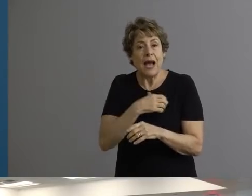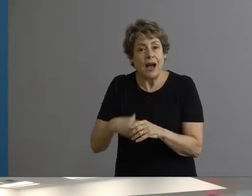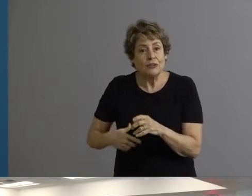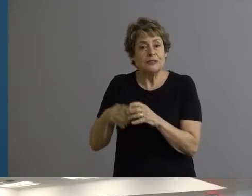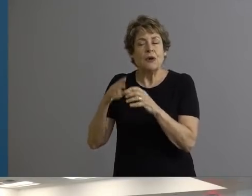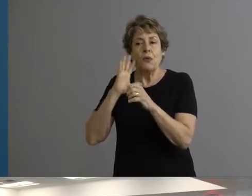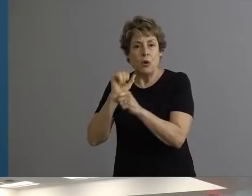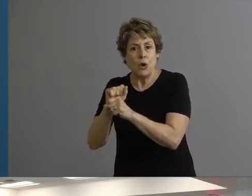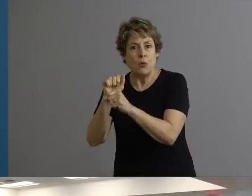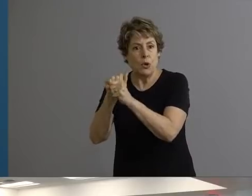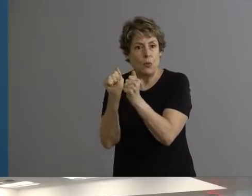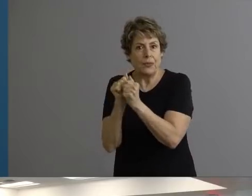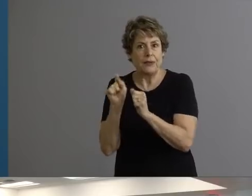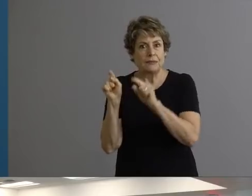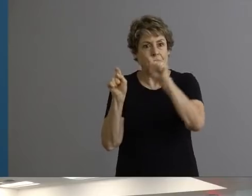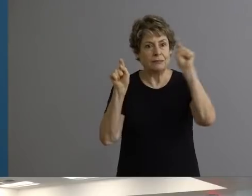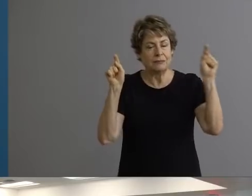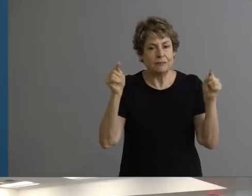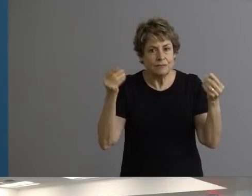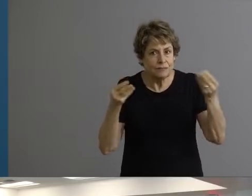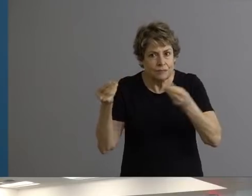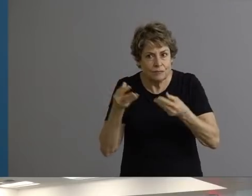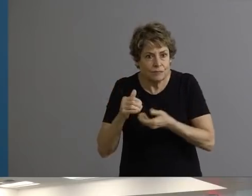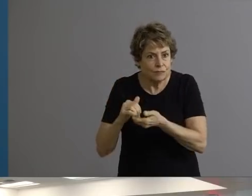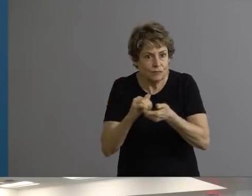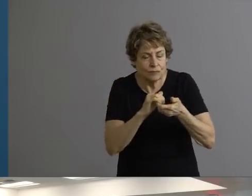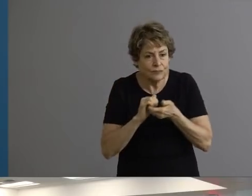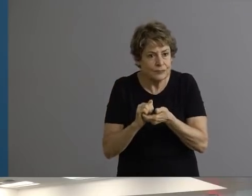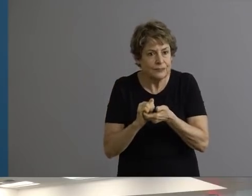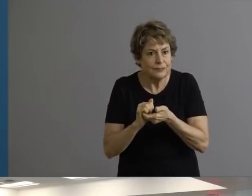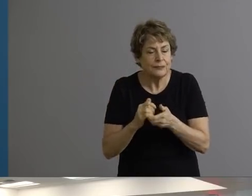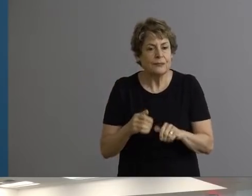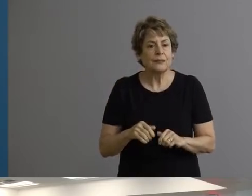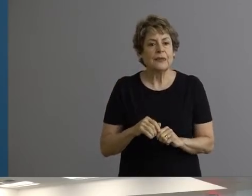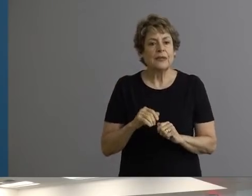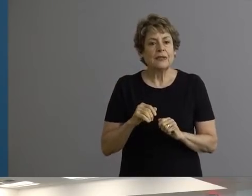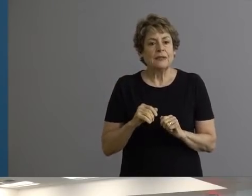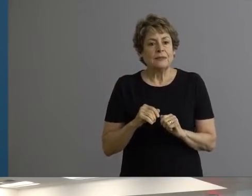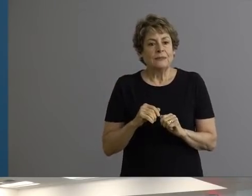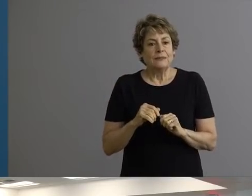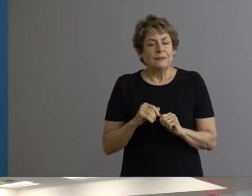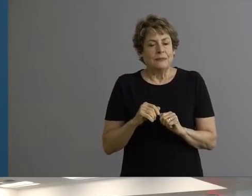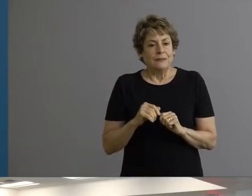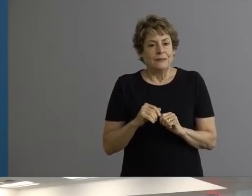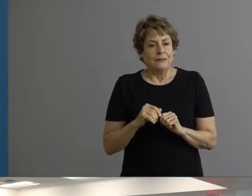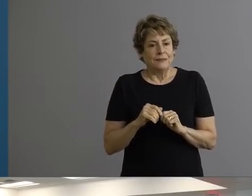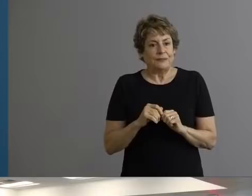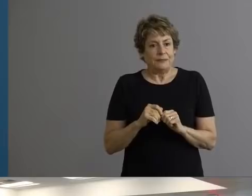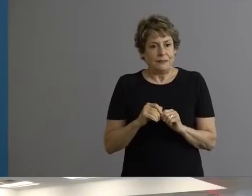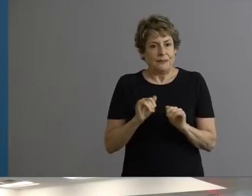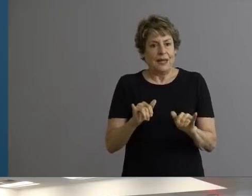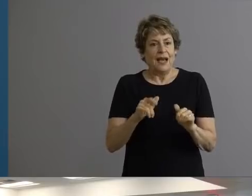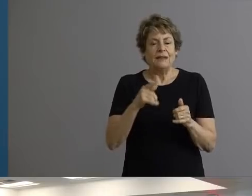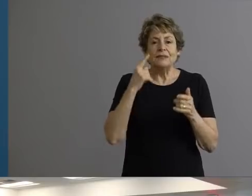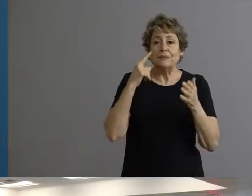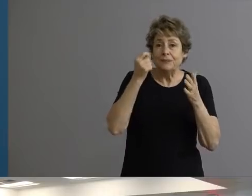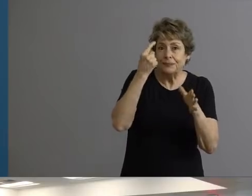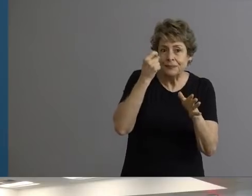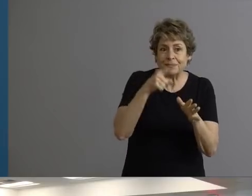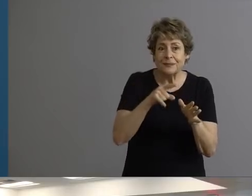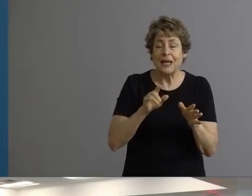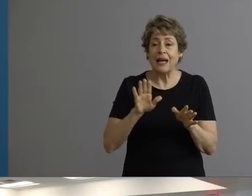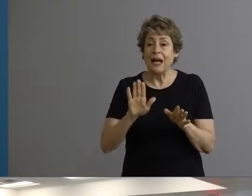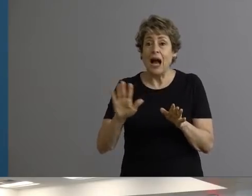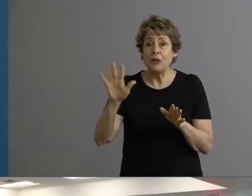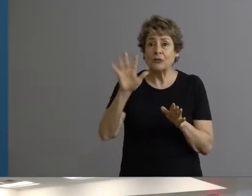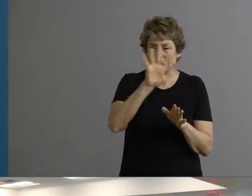wider latitude around enforcement. This is an opportunity. Of course, we want compliance, and we're seeing by and large, I mean,